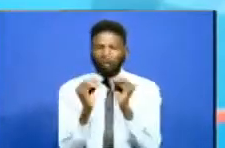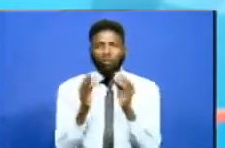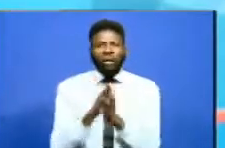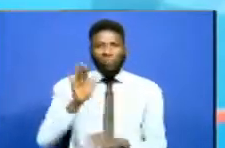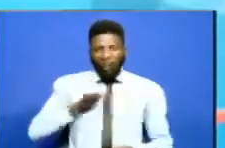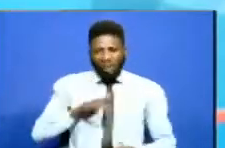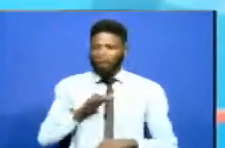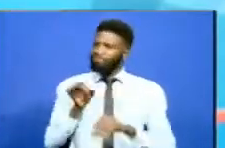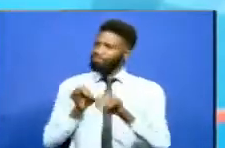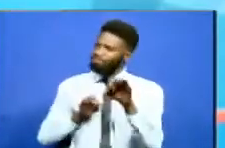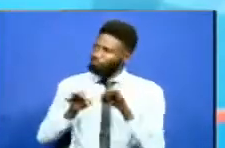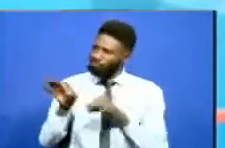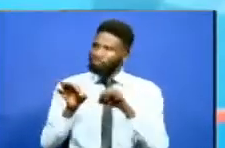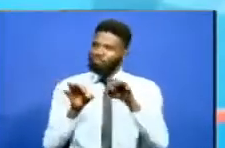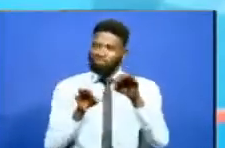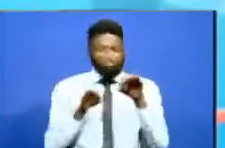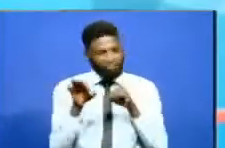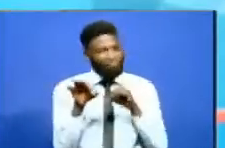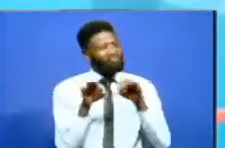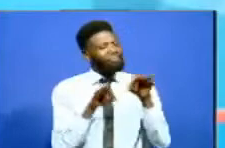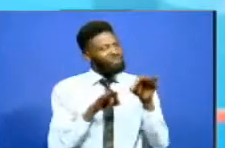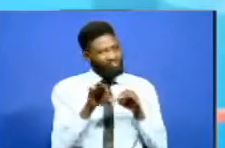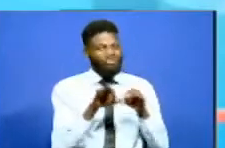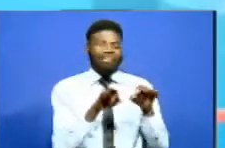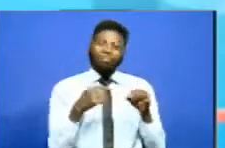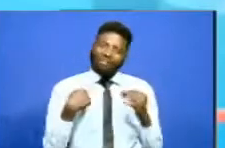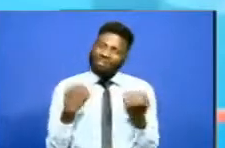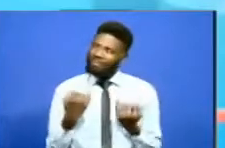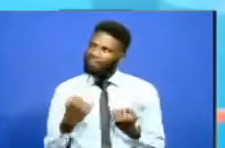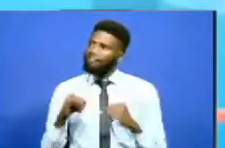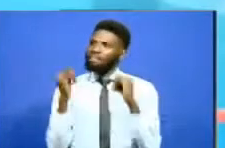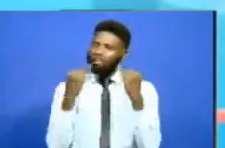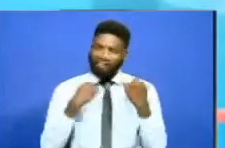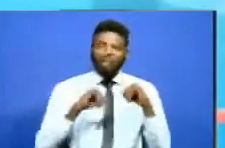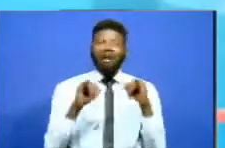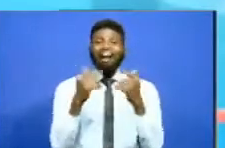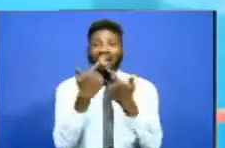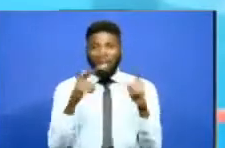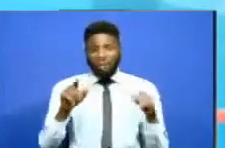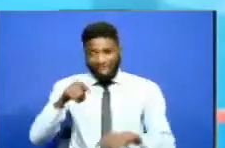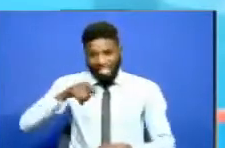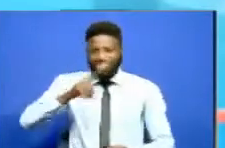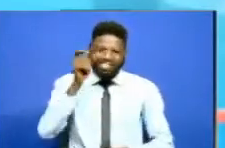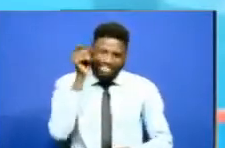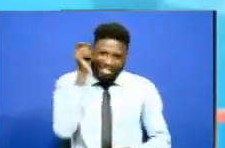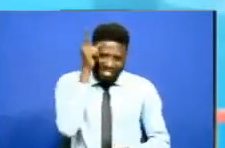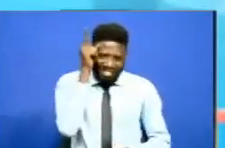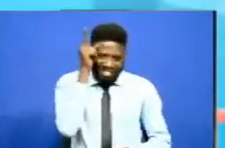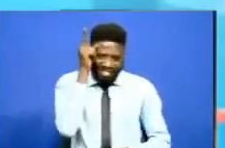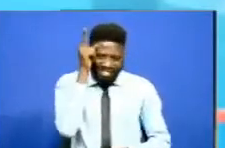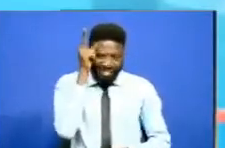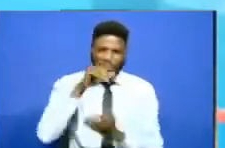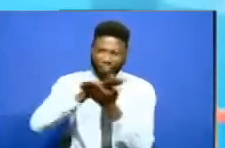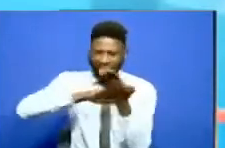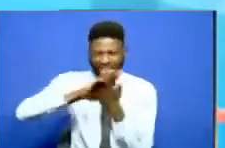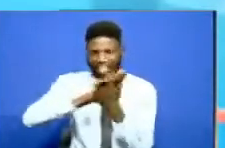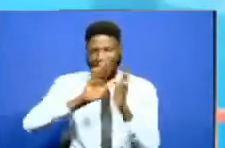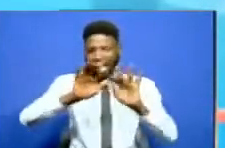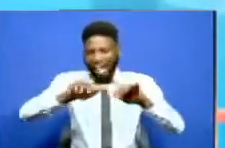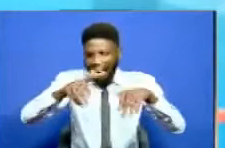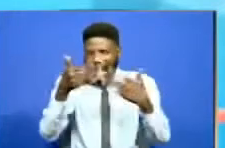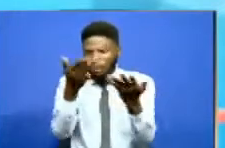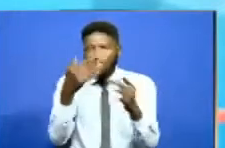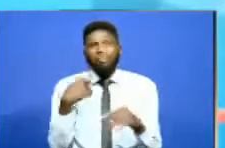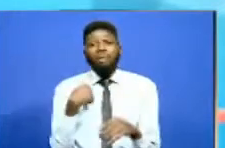them, each one of them. I tried to talk to them in the languages that they basically could understand why I'm coming